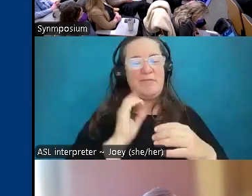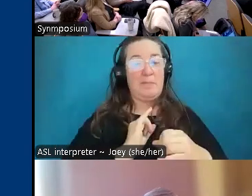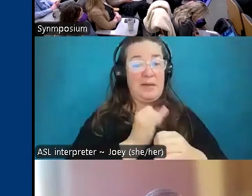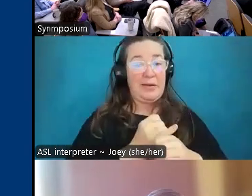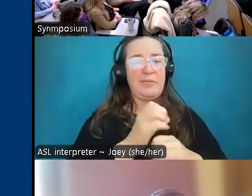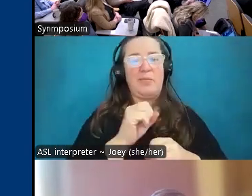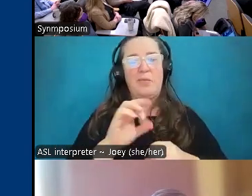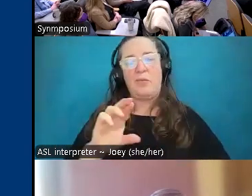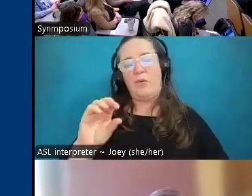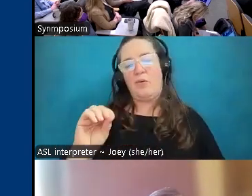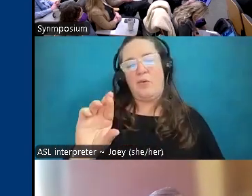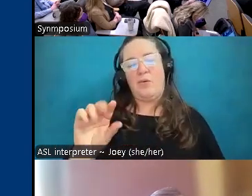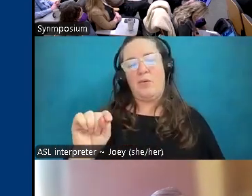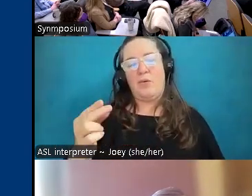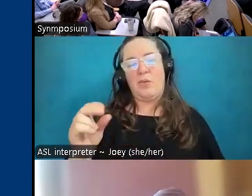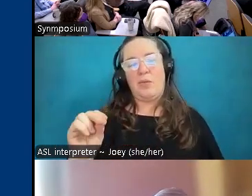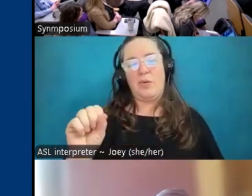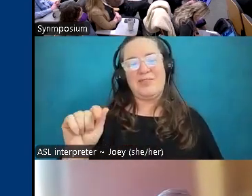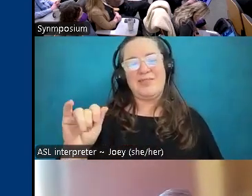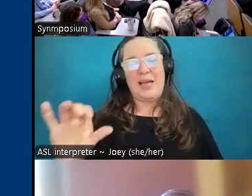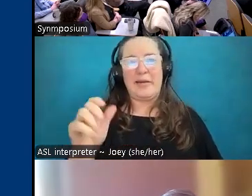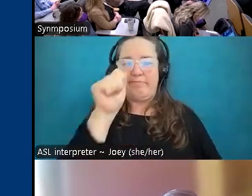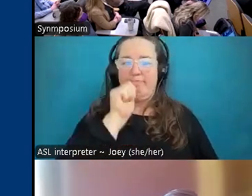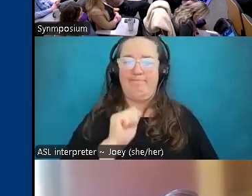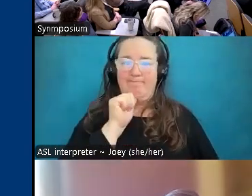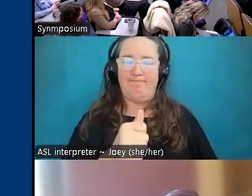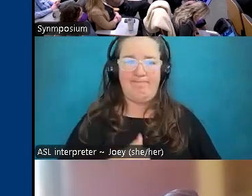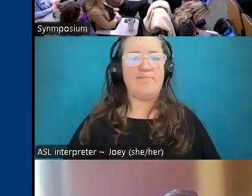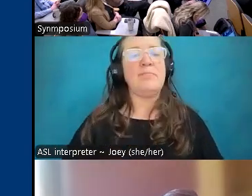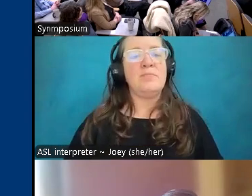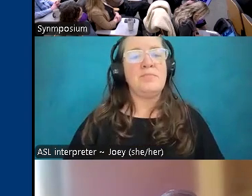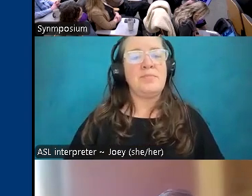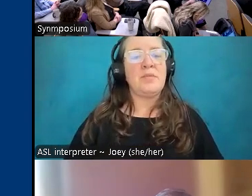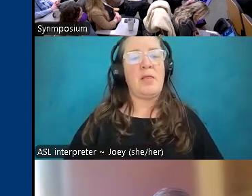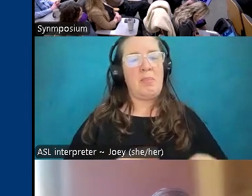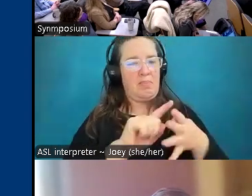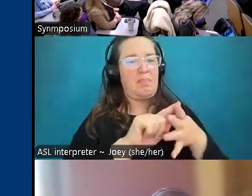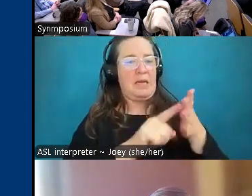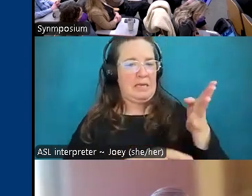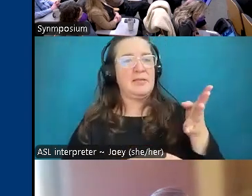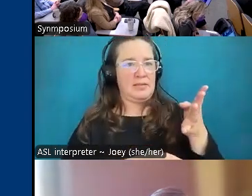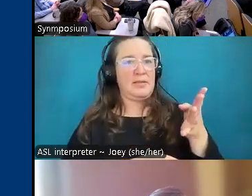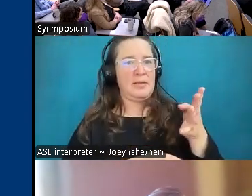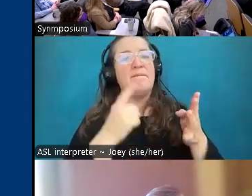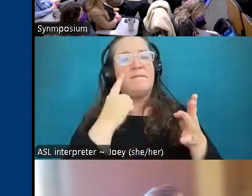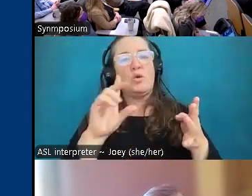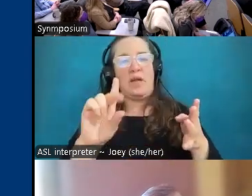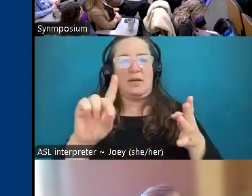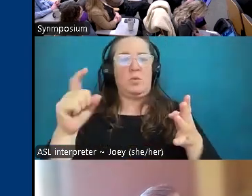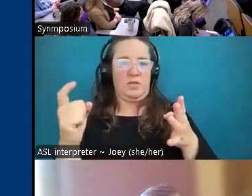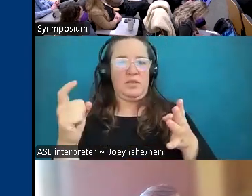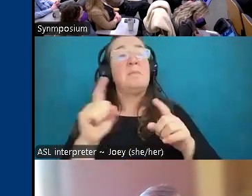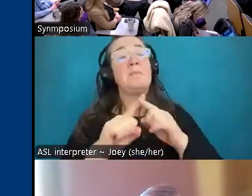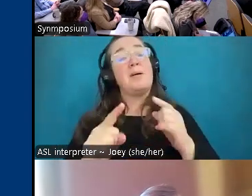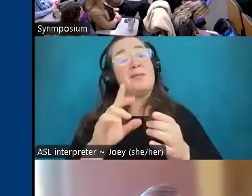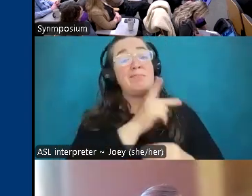are the symptoms that are required for the diagnosis or recognition of it, but patients often have many more symptoms.